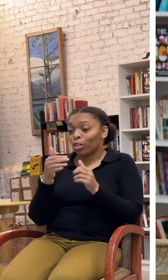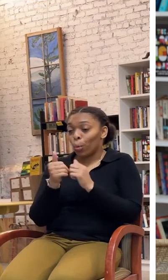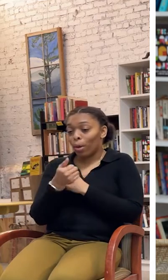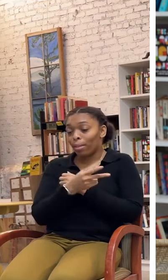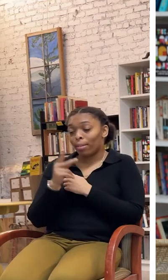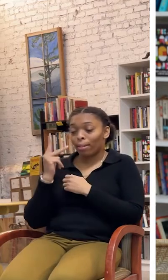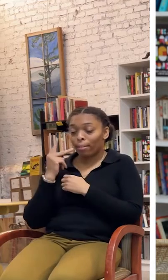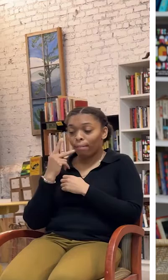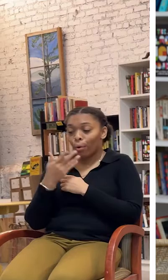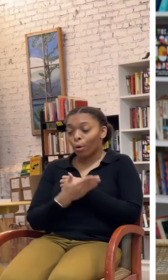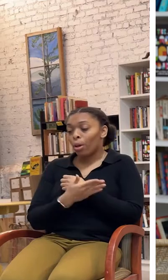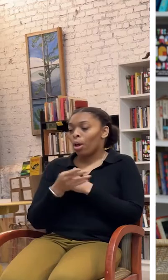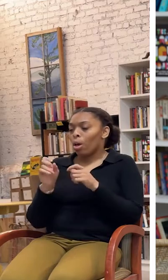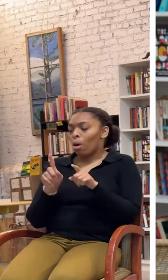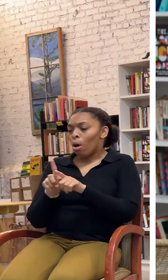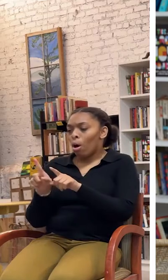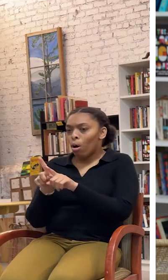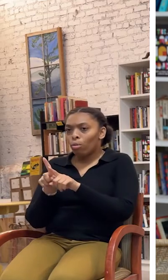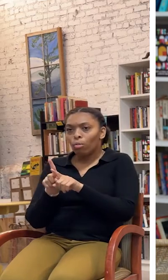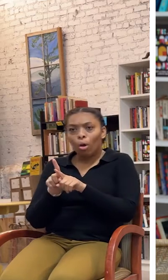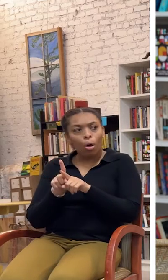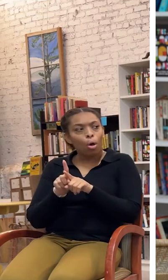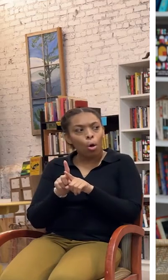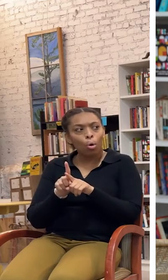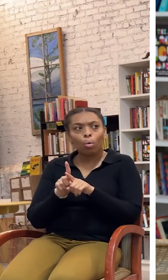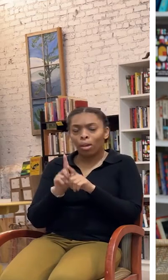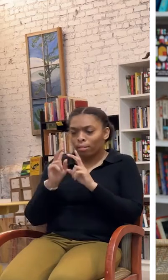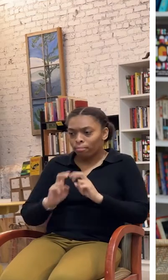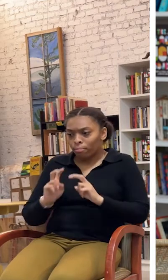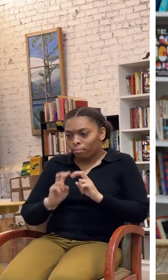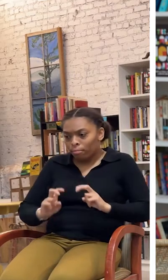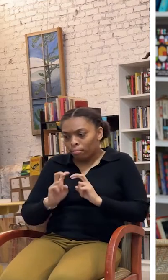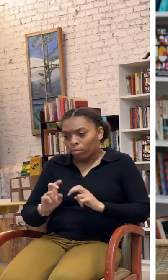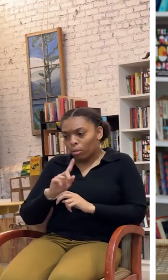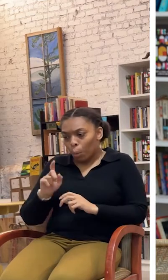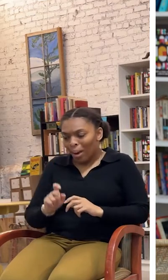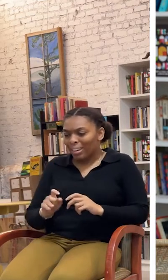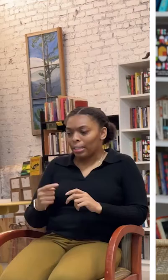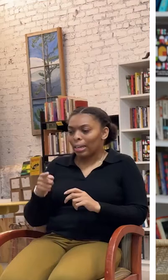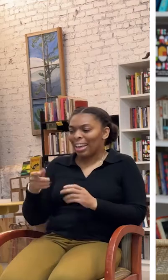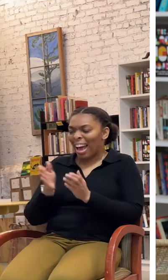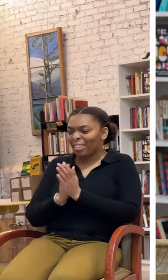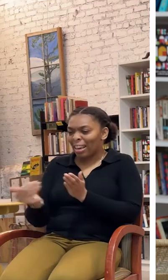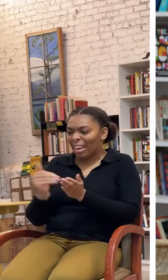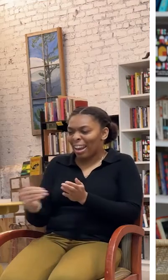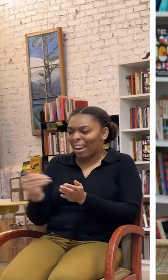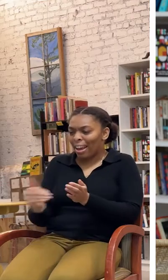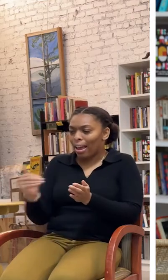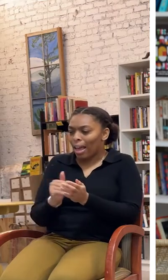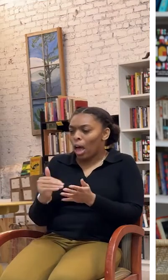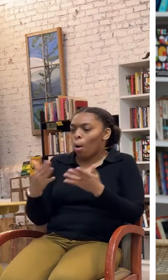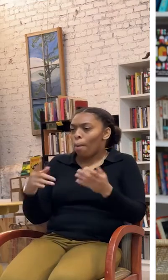in person. It's also tapping into the question that he keeps asking you again and again in the book. What is Black joy